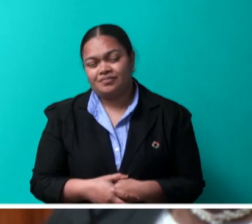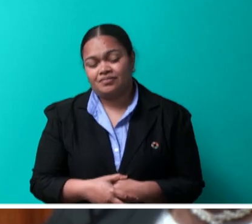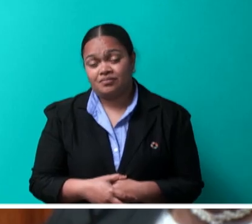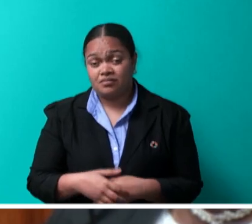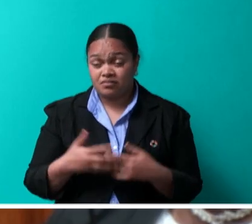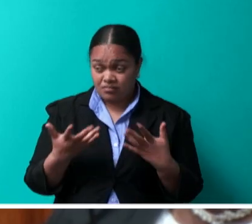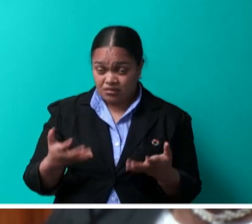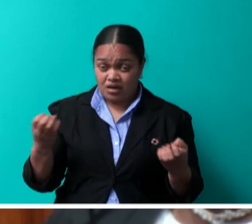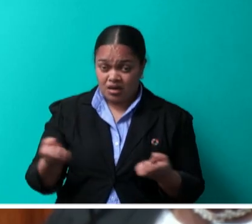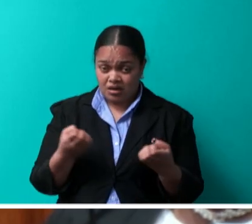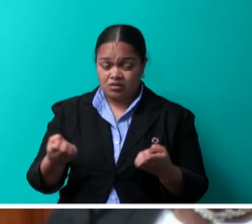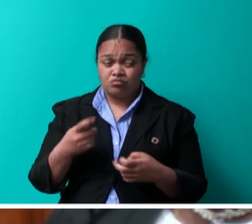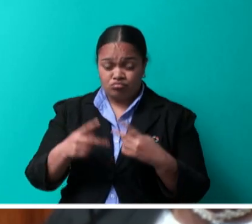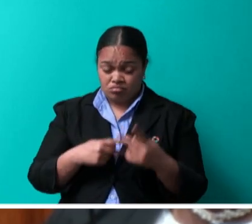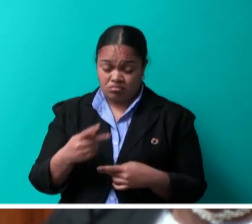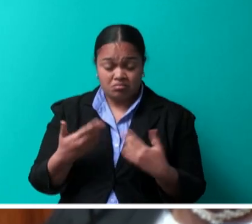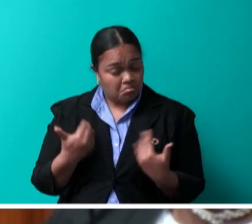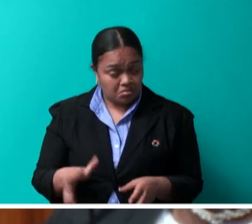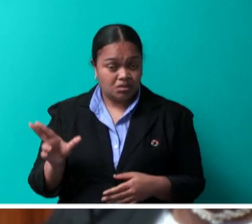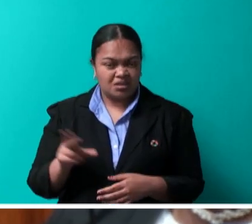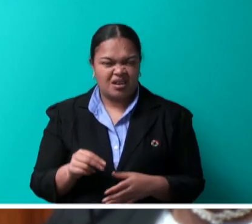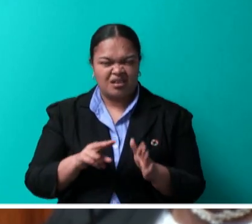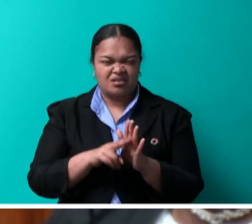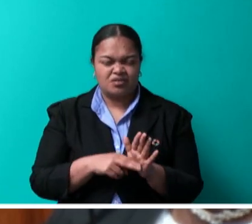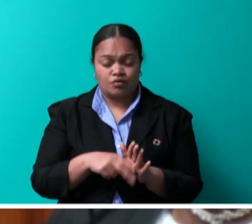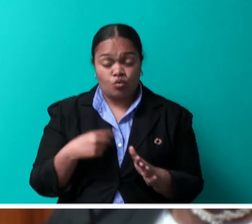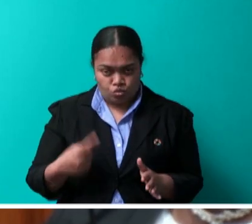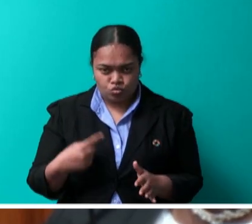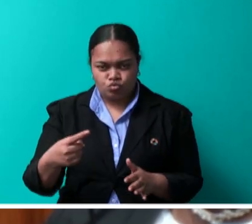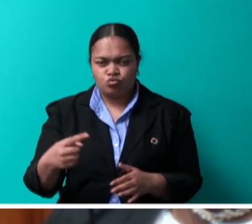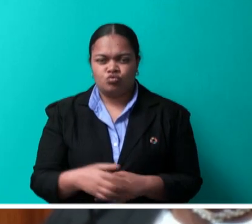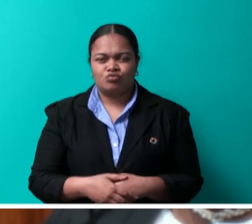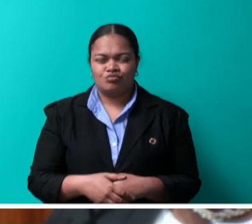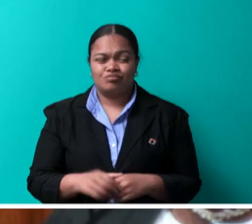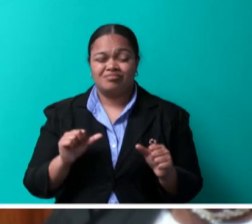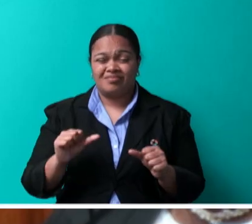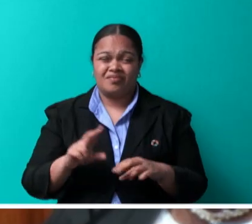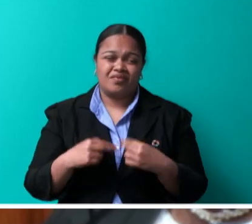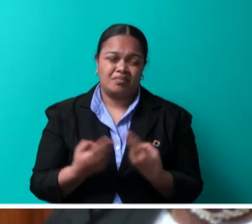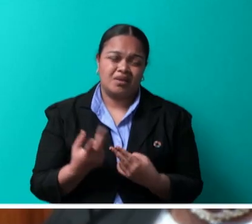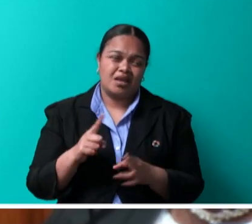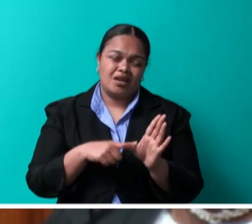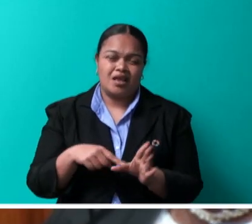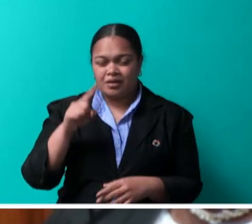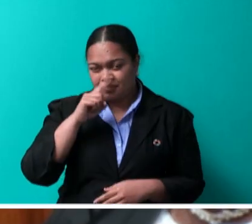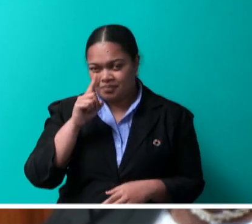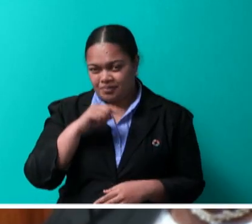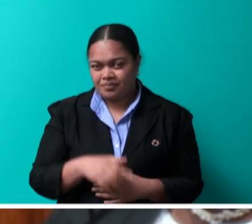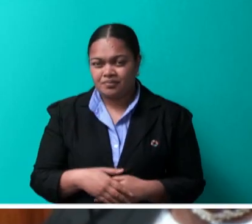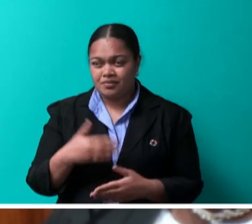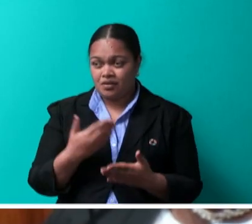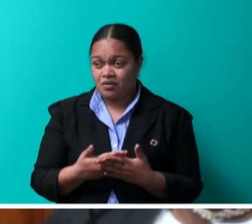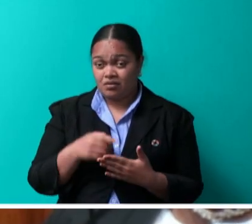Although encouraging progress has been made, HIV continues affecting families and our young people. It is therefore